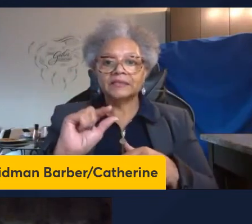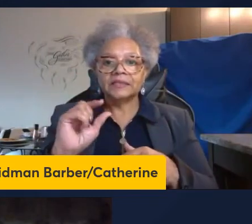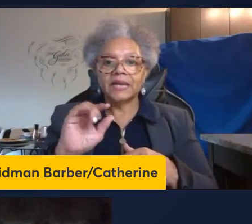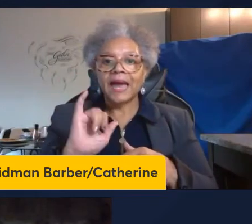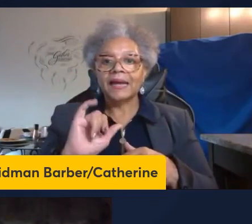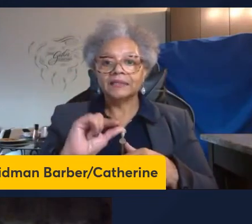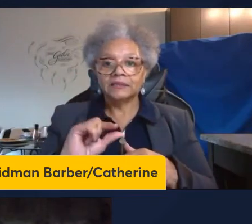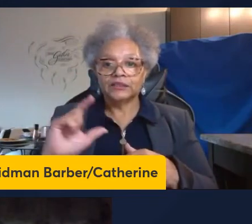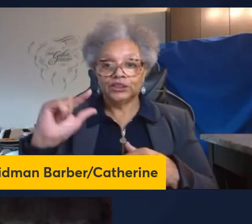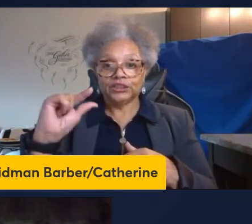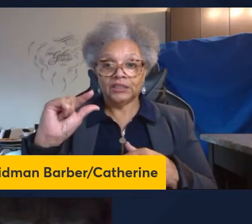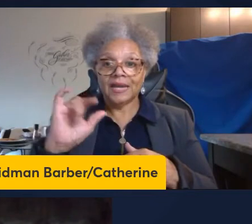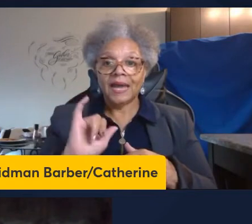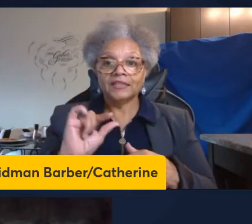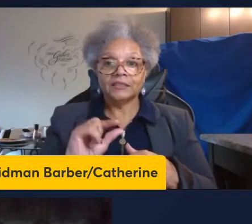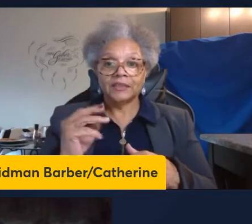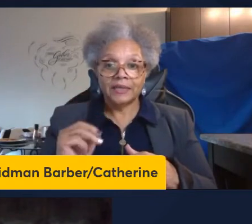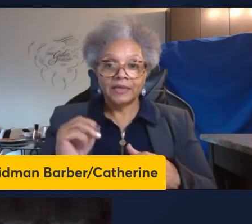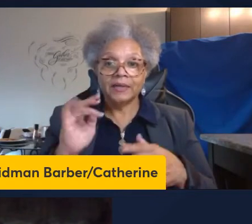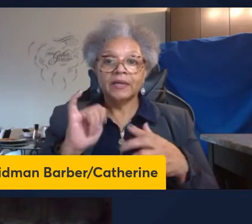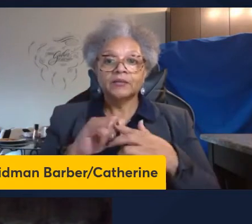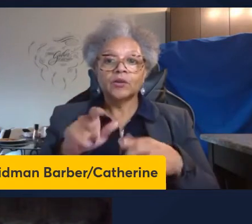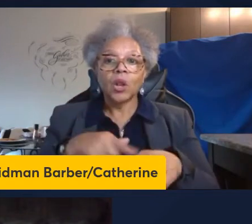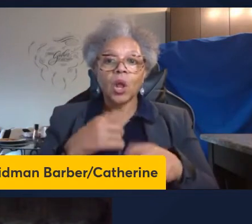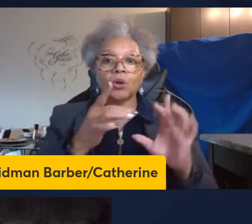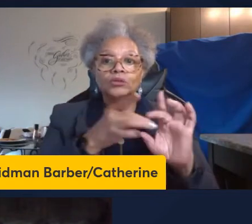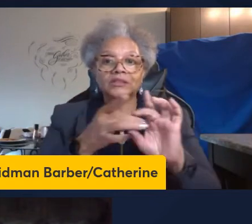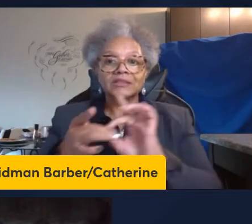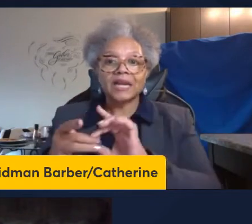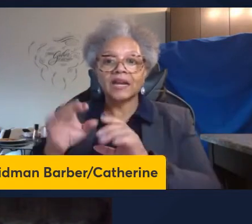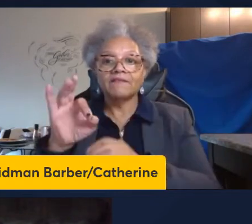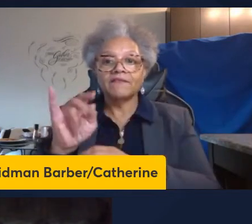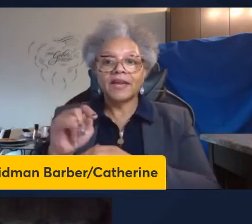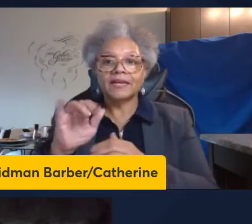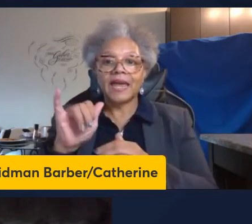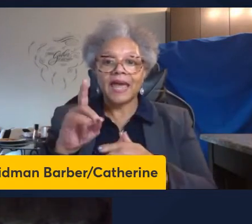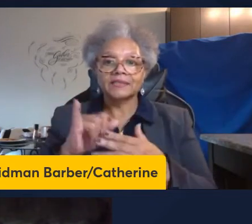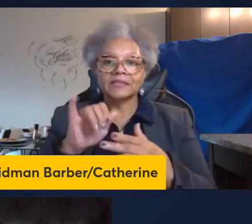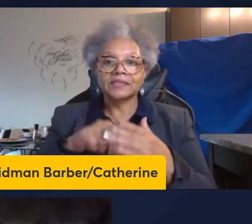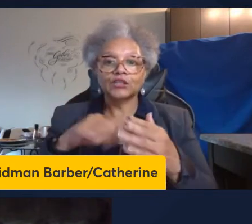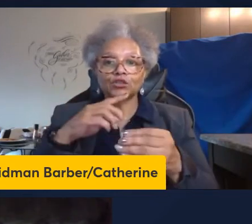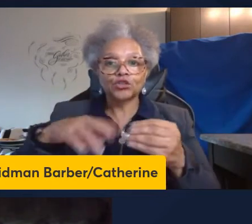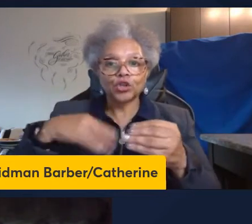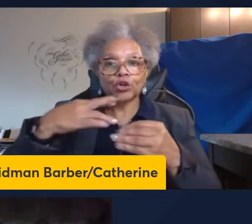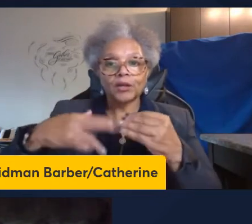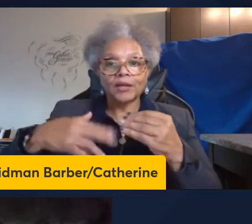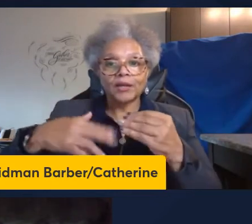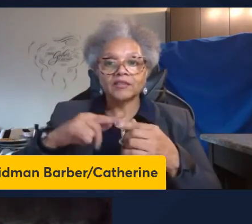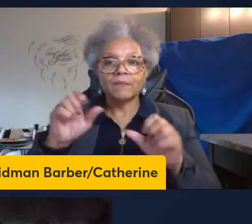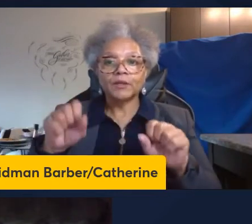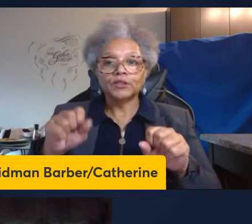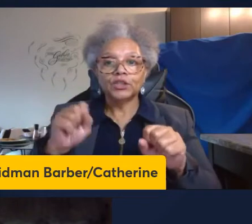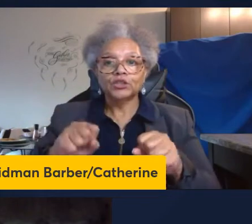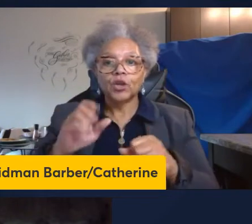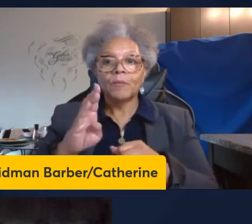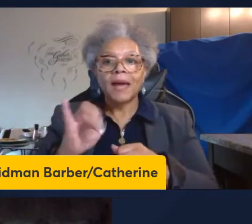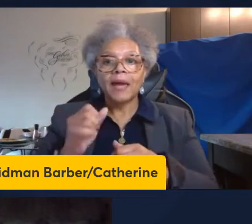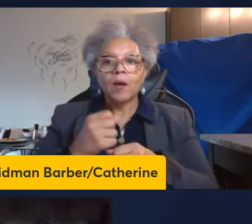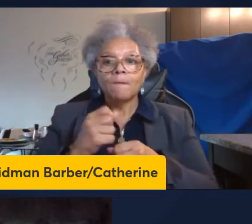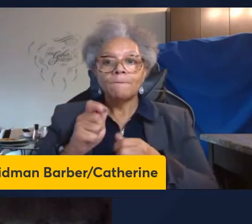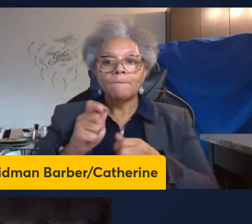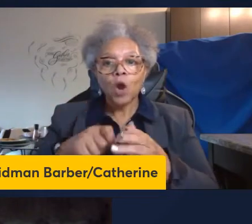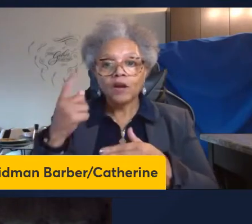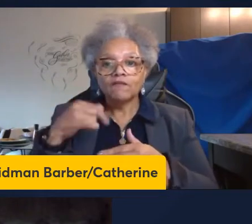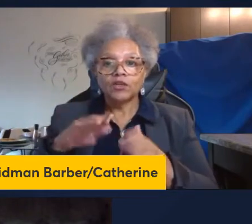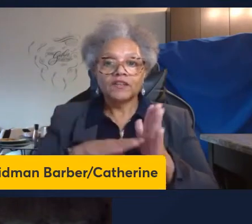in circulation a potential biomarker for the development of type 2 diabetes? I think it could be. So one of the